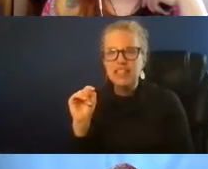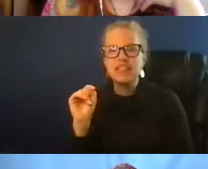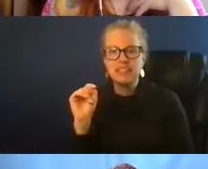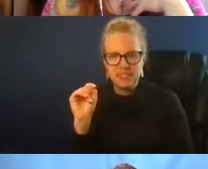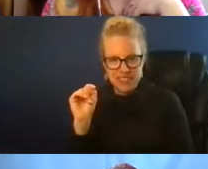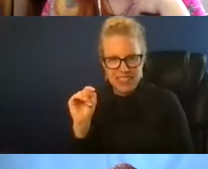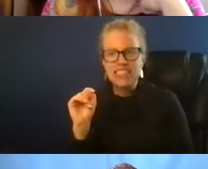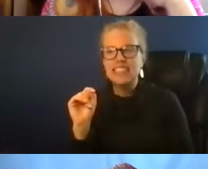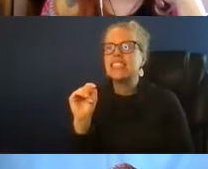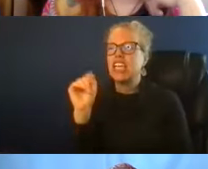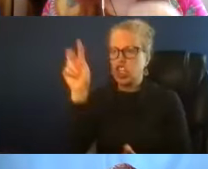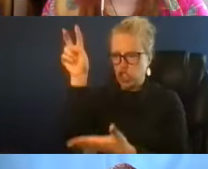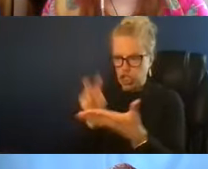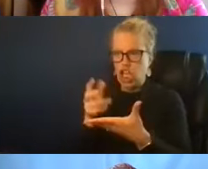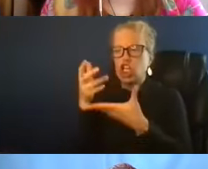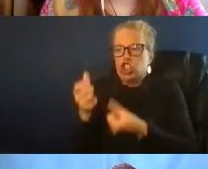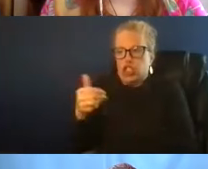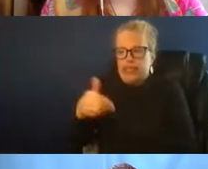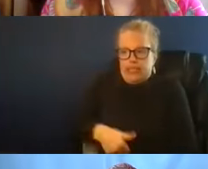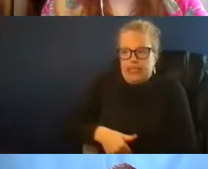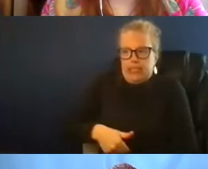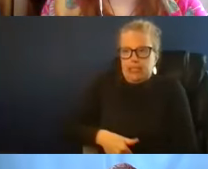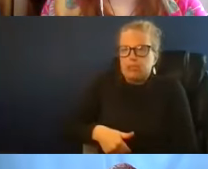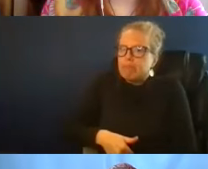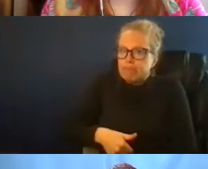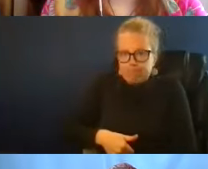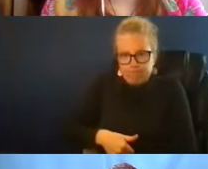Yeah, trusting your instincts, telling a survivor,